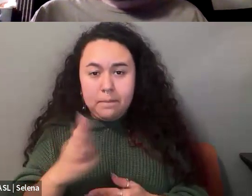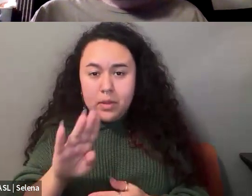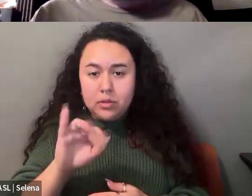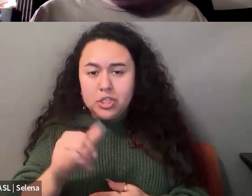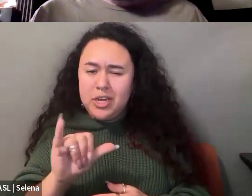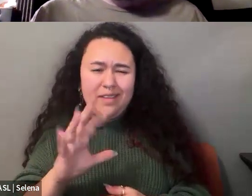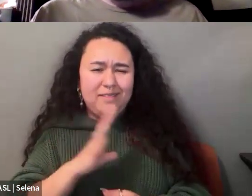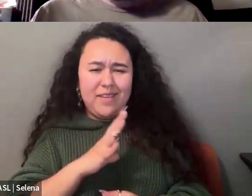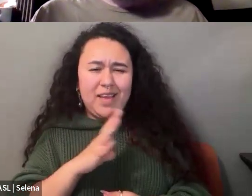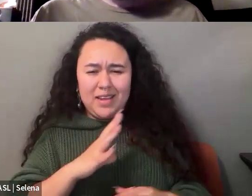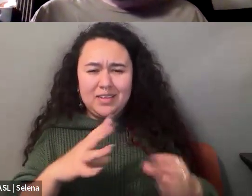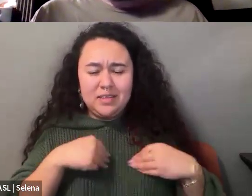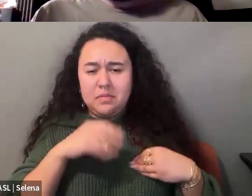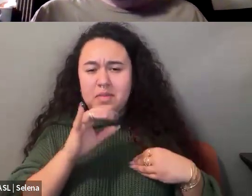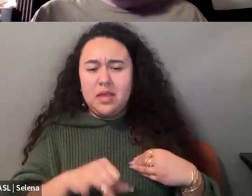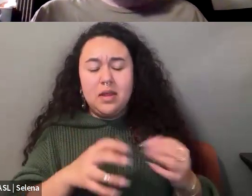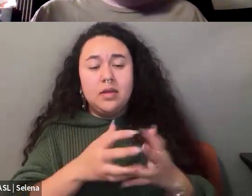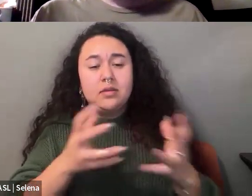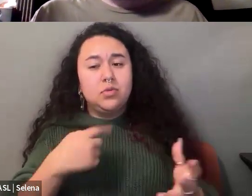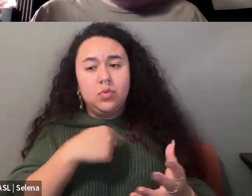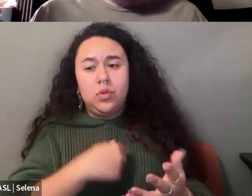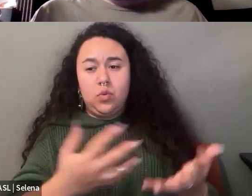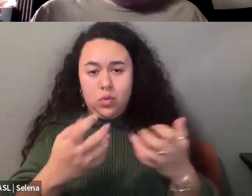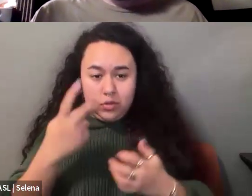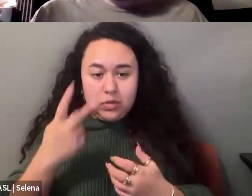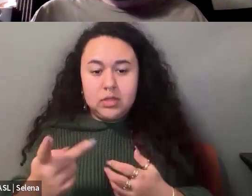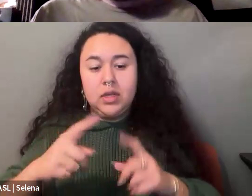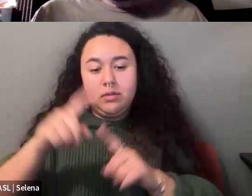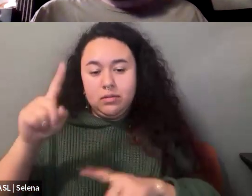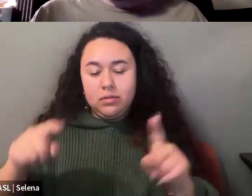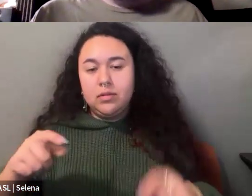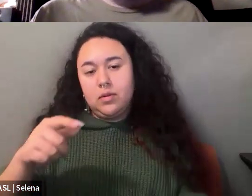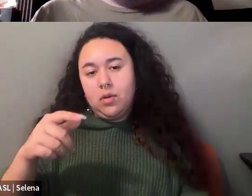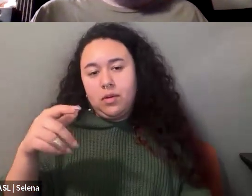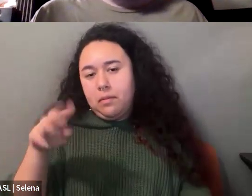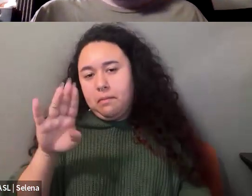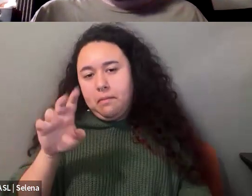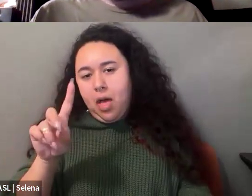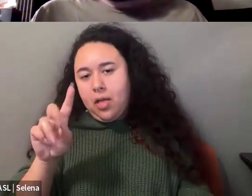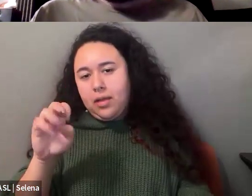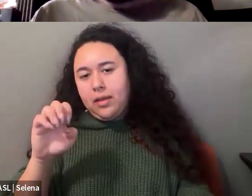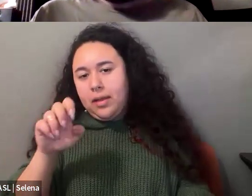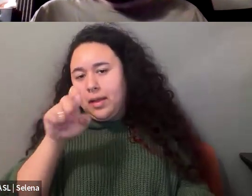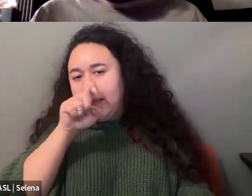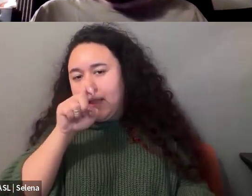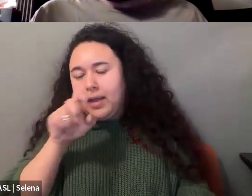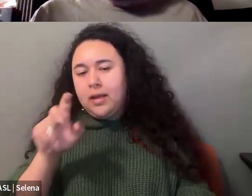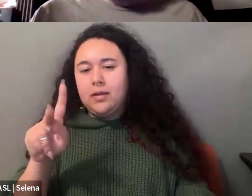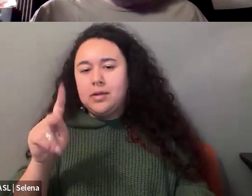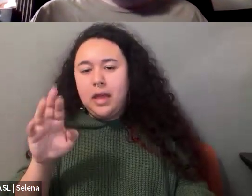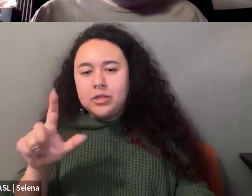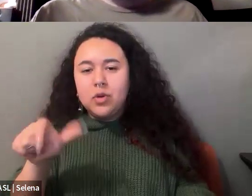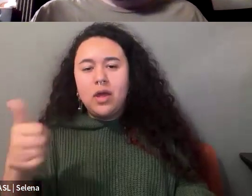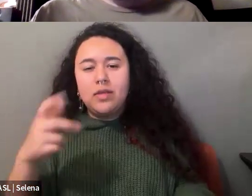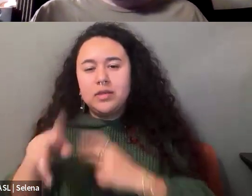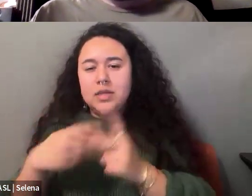perfectly fine. As much as we all would like to see a bald eagle or, a kestrel or something like that,